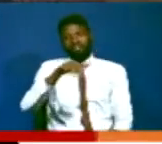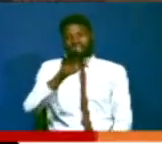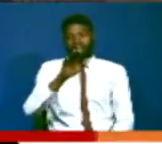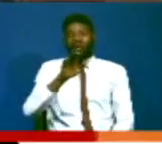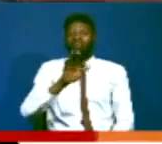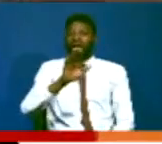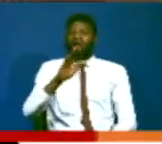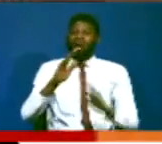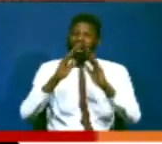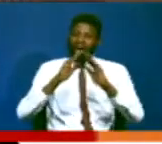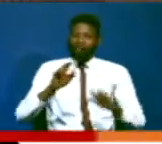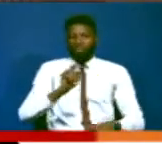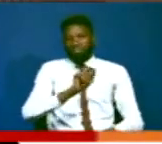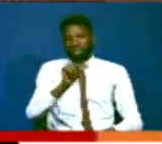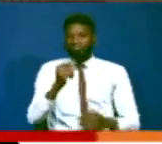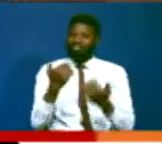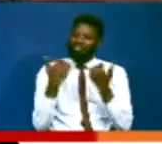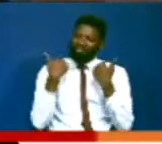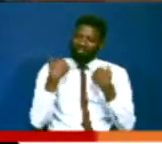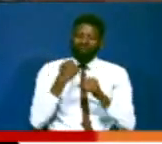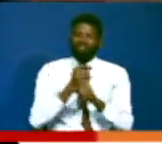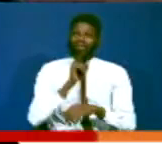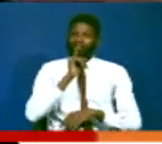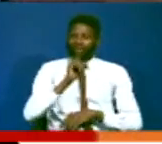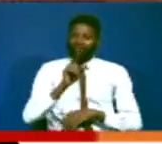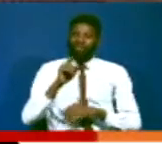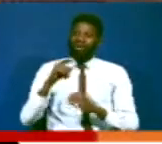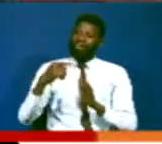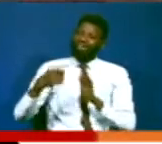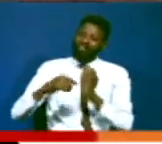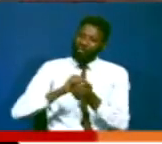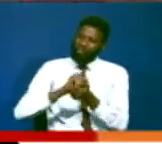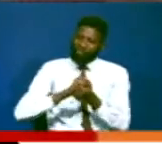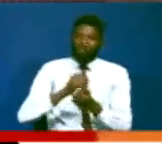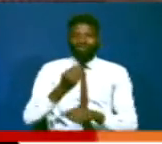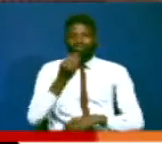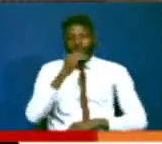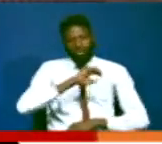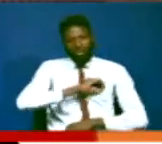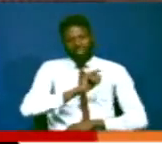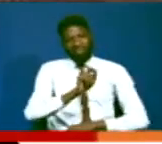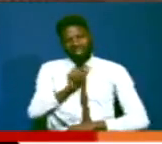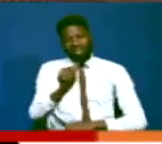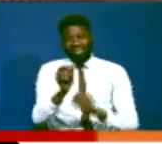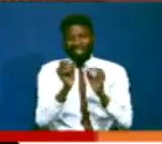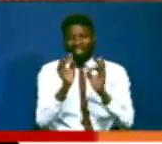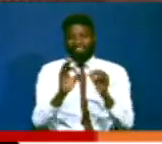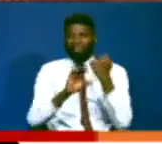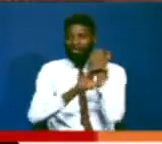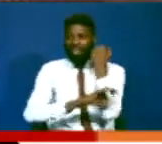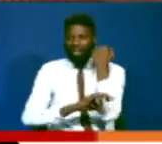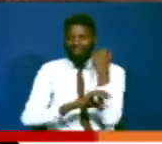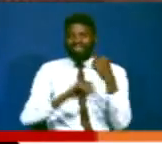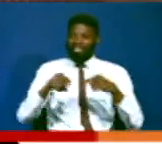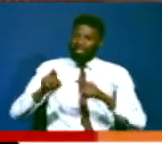accommodation, you ensure that you iron, you do the laundry, you eat, you buy your own food. So if this country is to sustain itself,